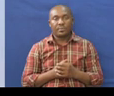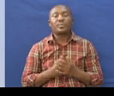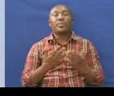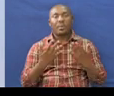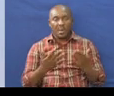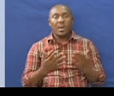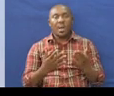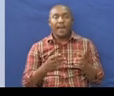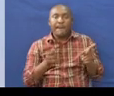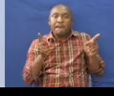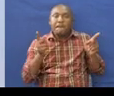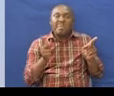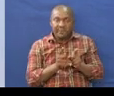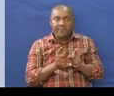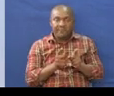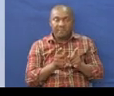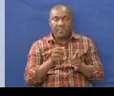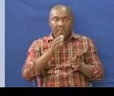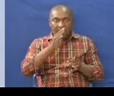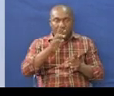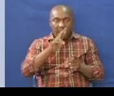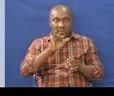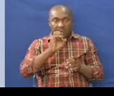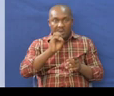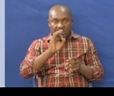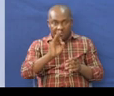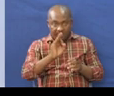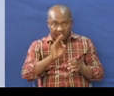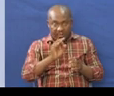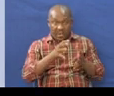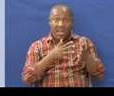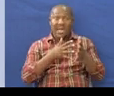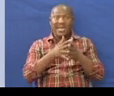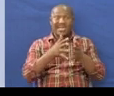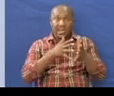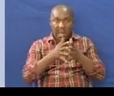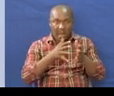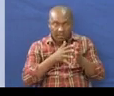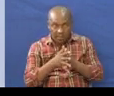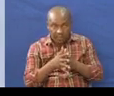briefly describe the stages